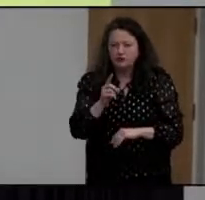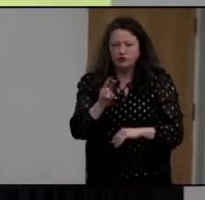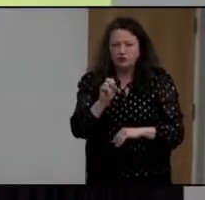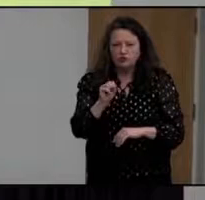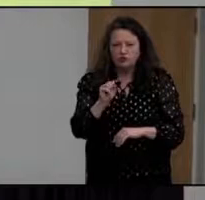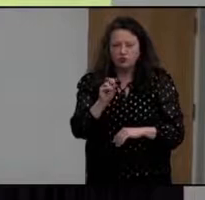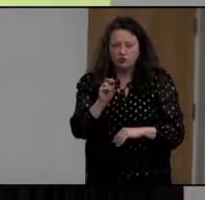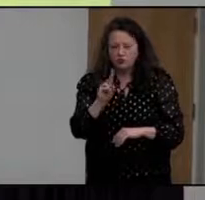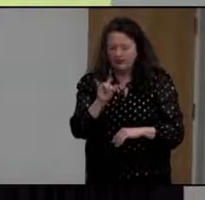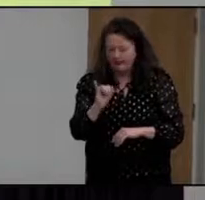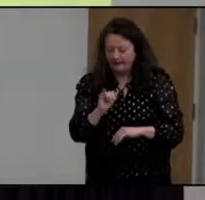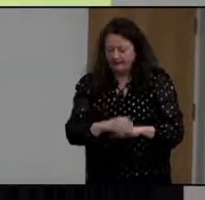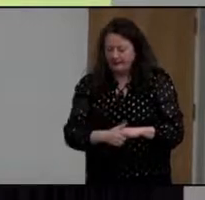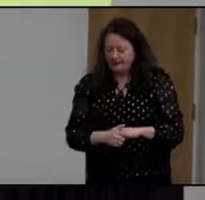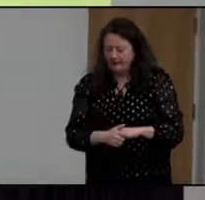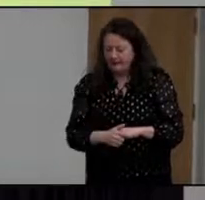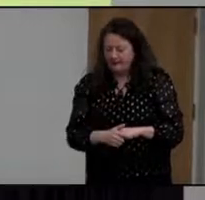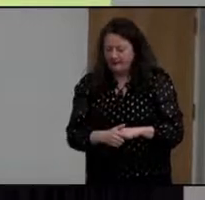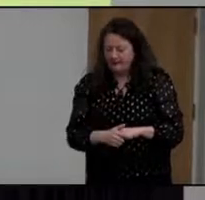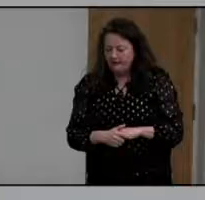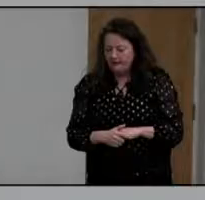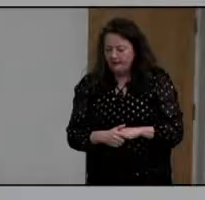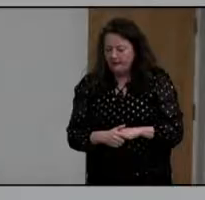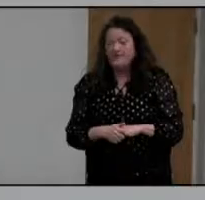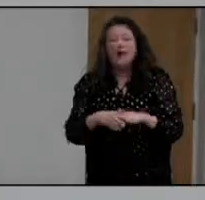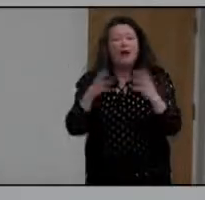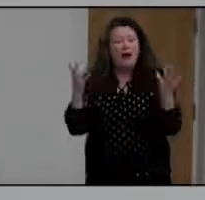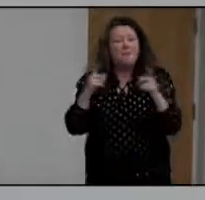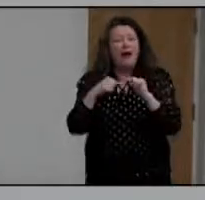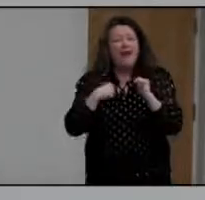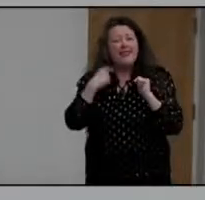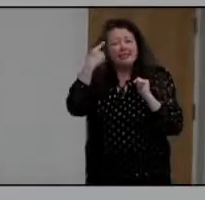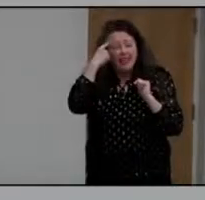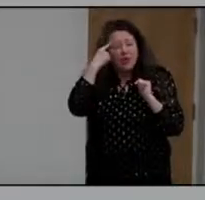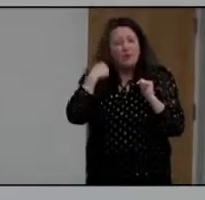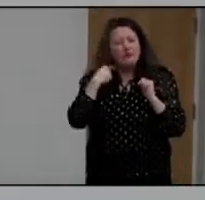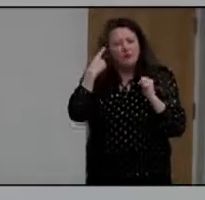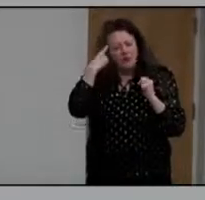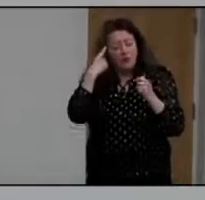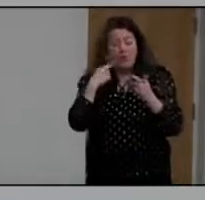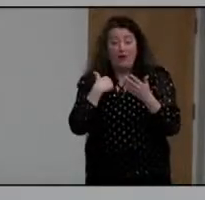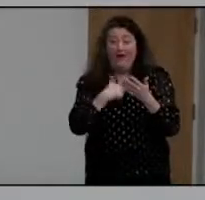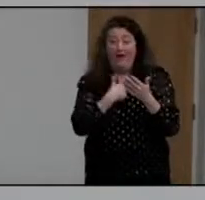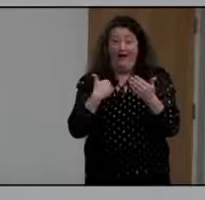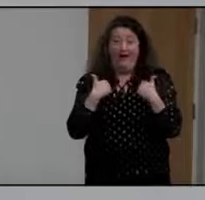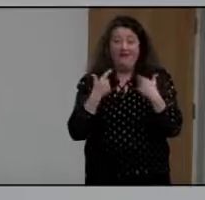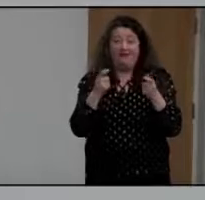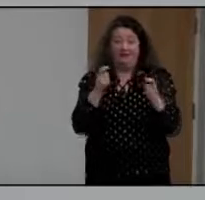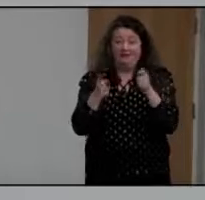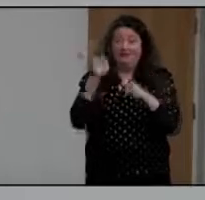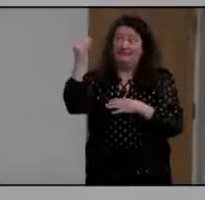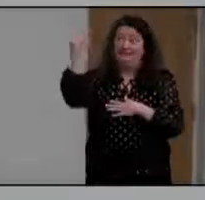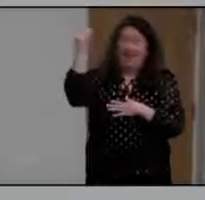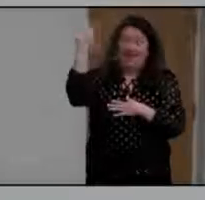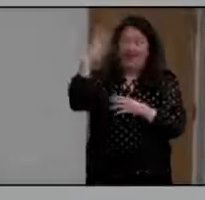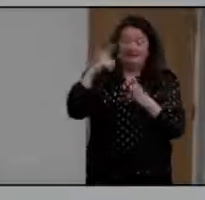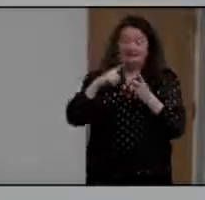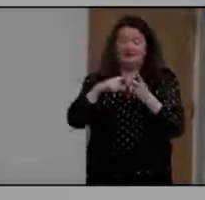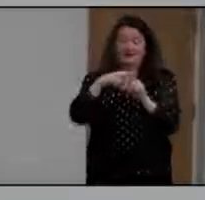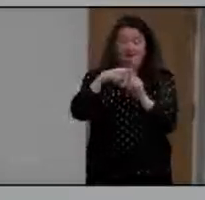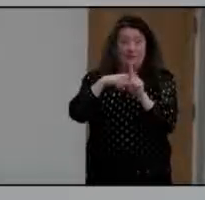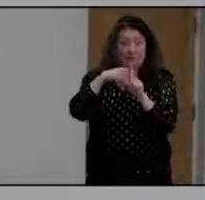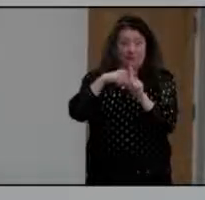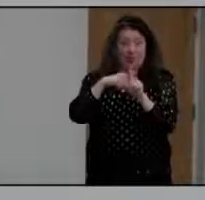First of all, we have amazing sunlight. We have changes in temperature that could be harvested for energy